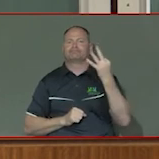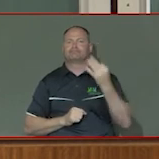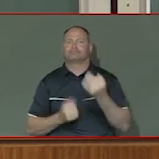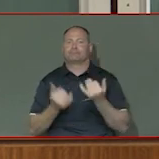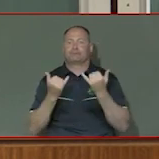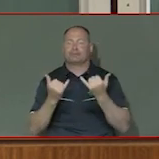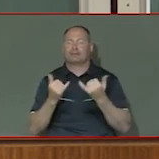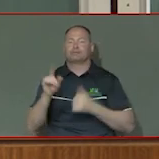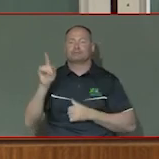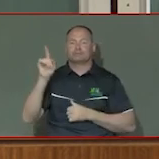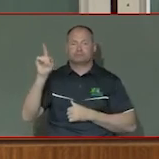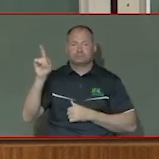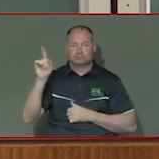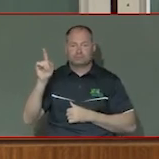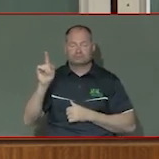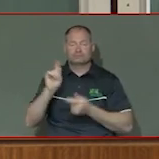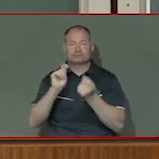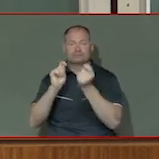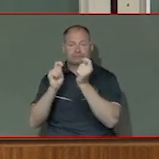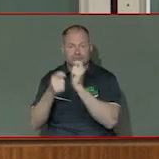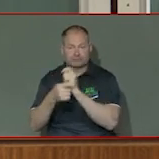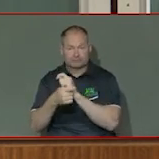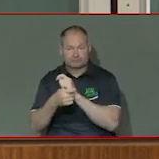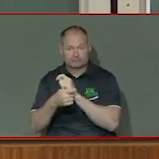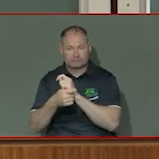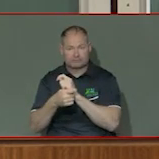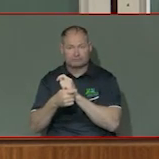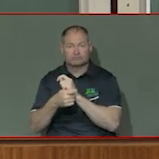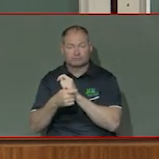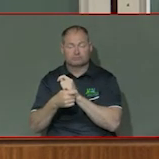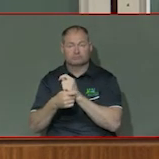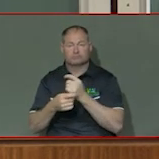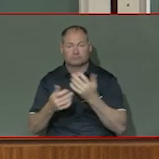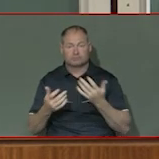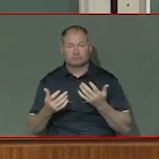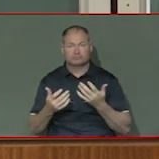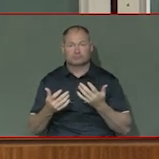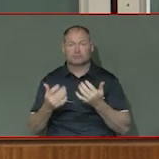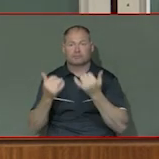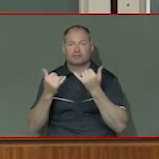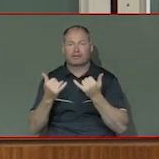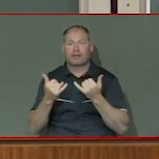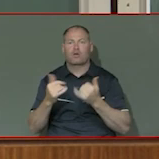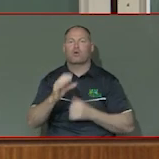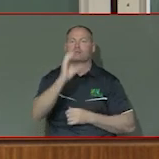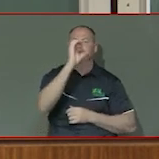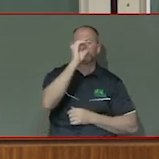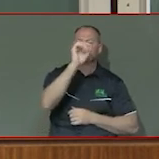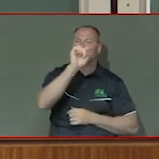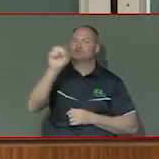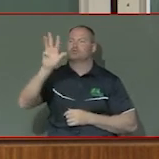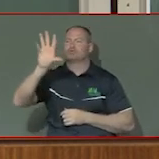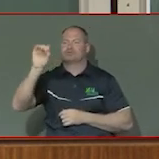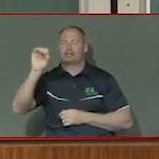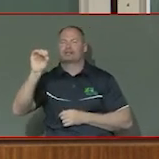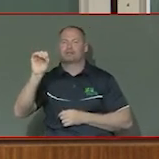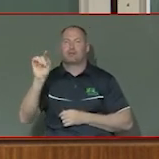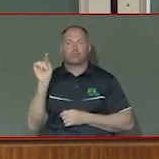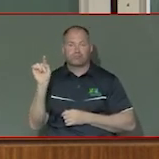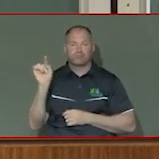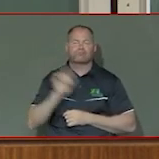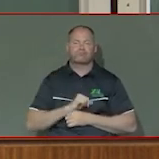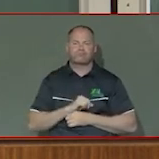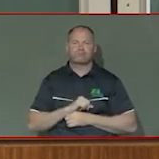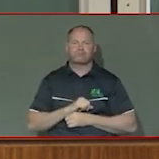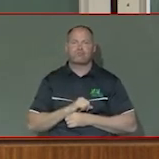that acute. Is it acute? Yes. An acute angle lies between 0 and 90. It is acute. Does that acute